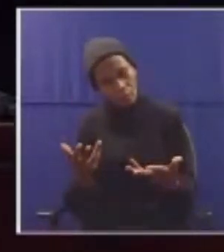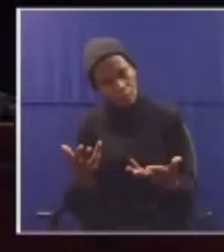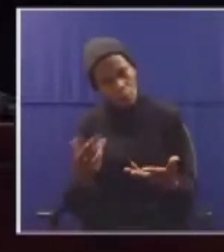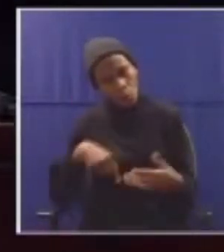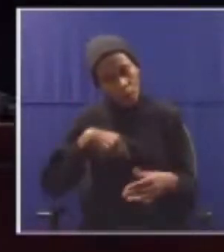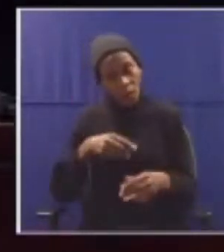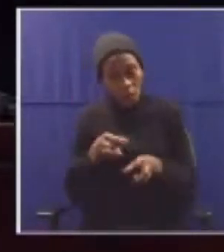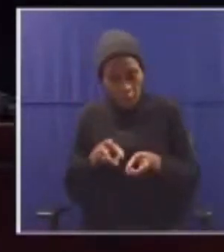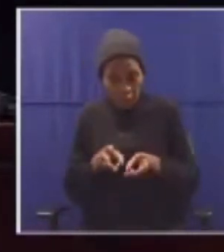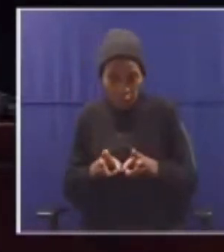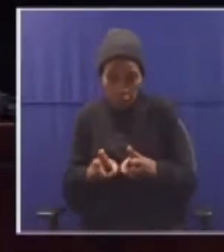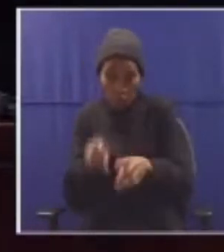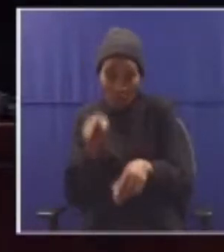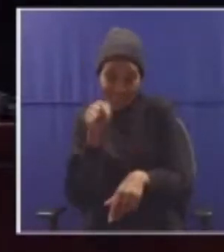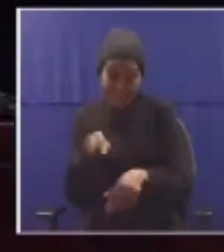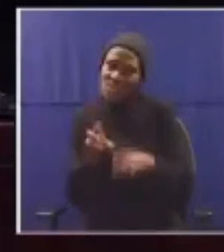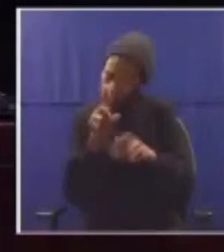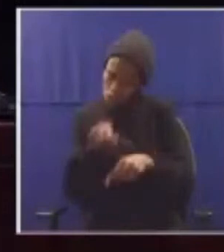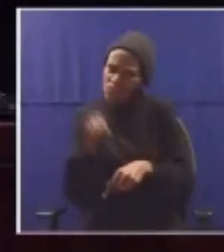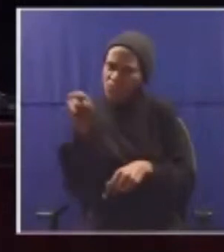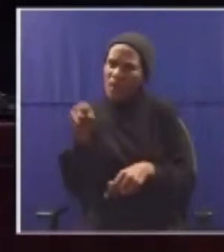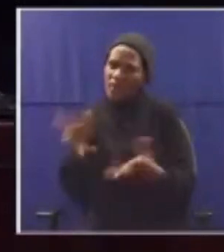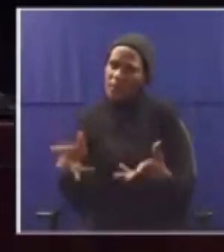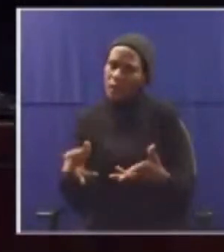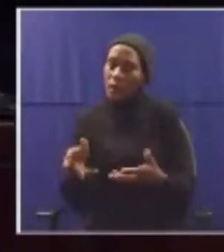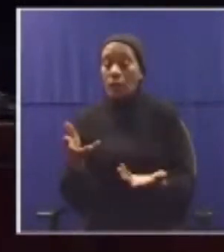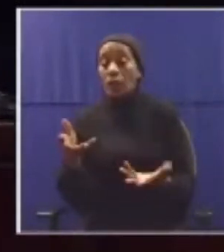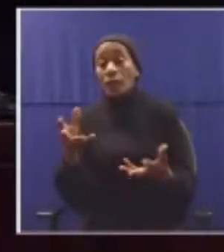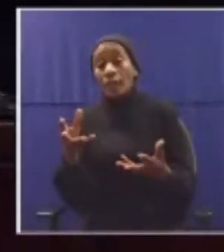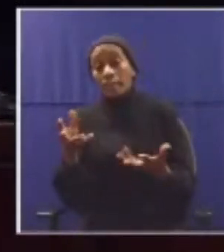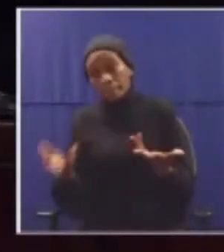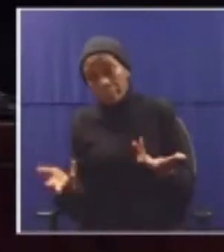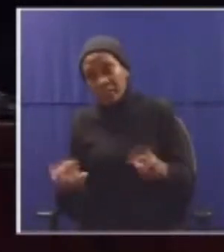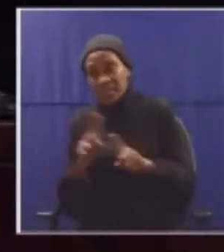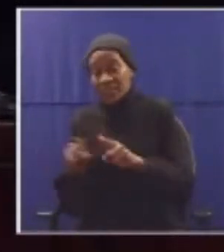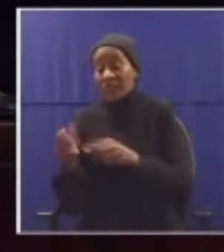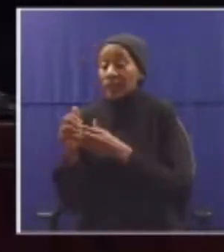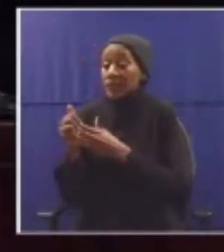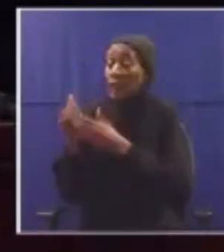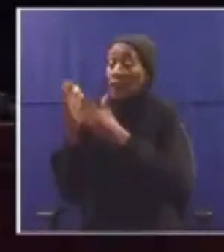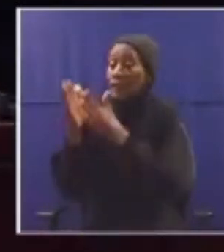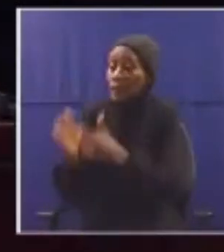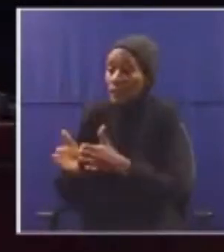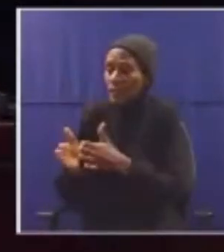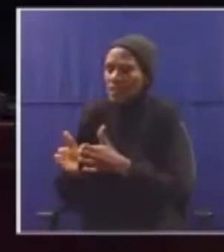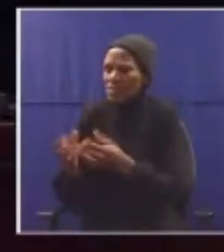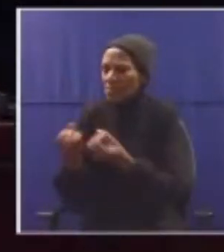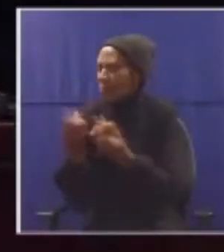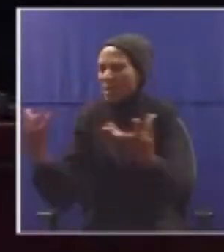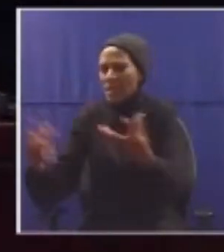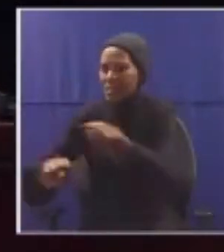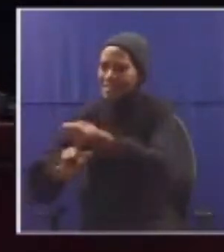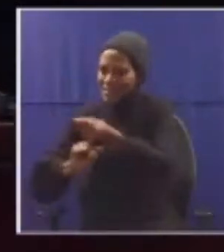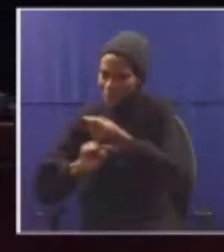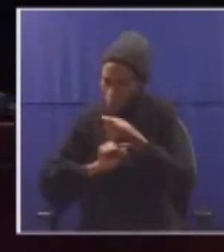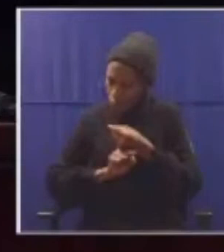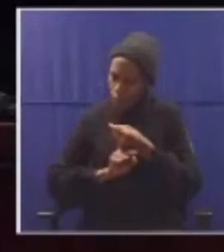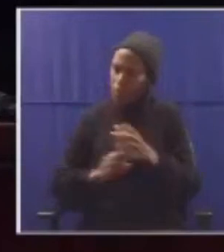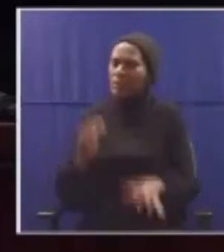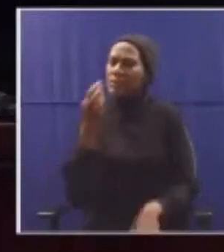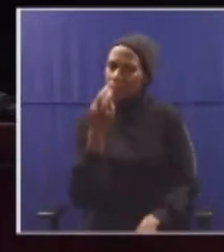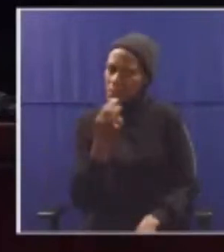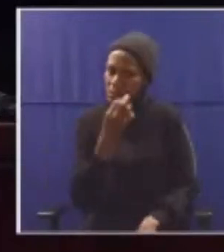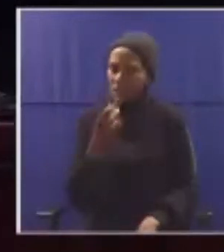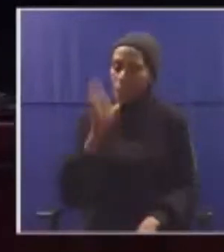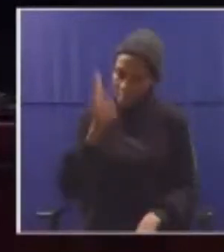right direction, and there are many Amakosi out there who are very supportive that we should